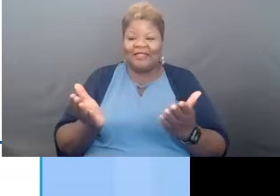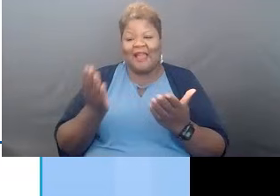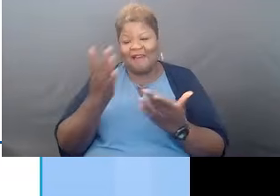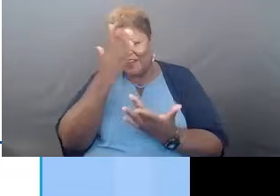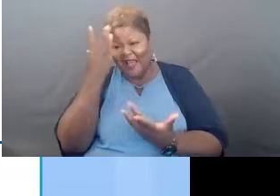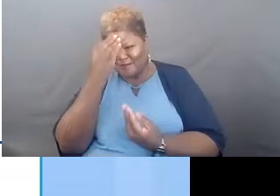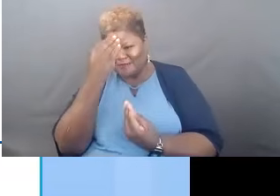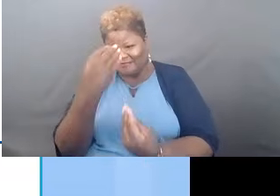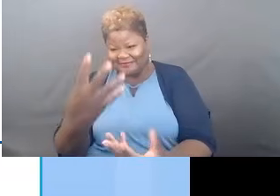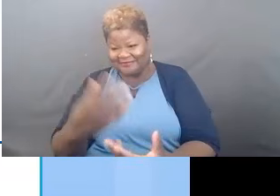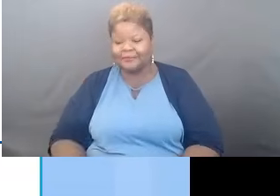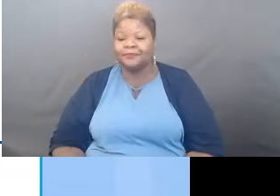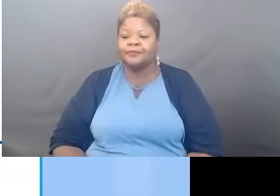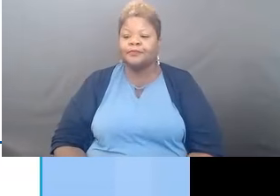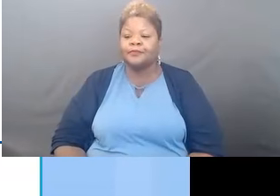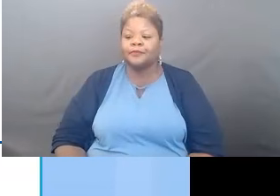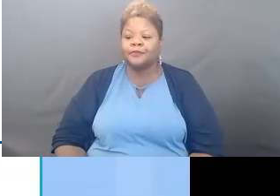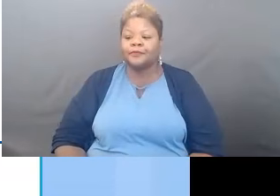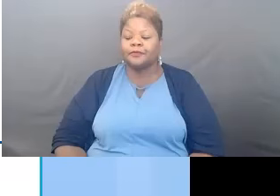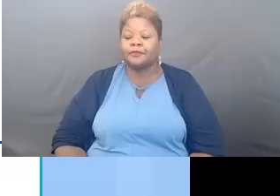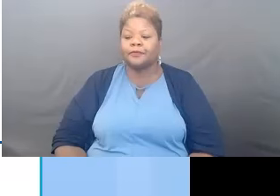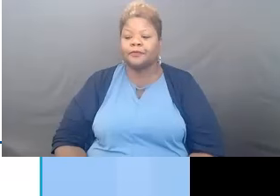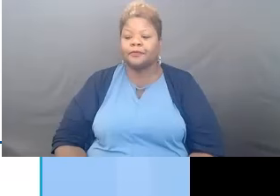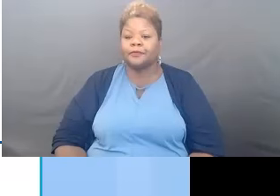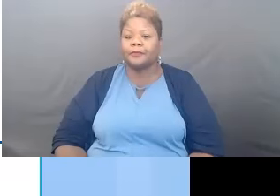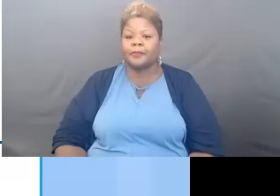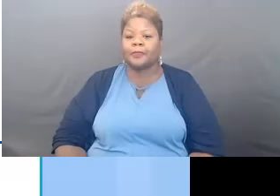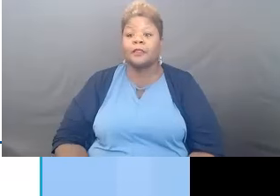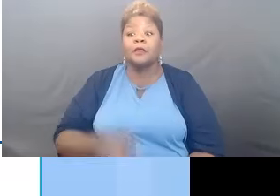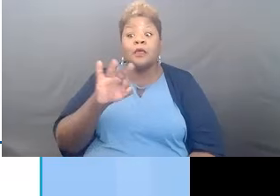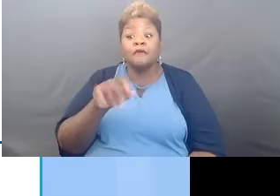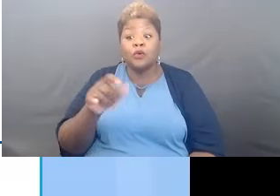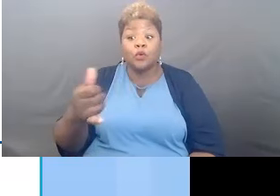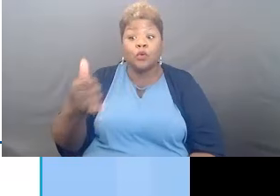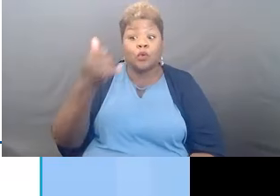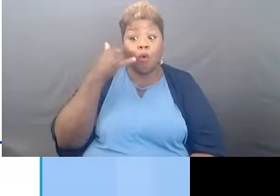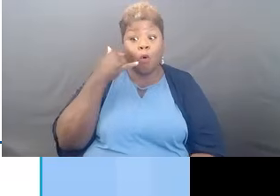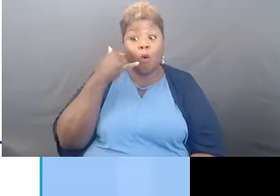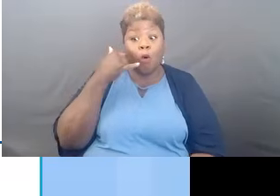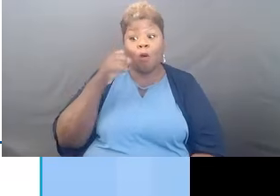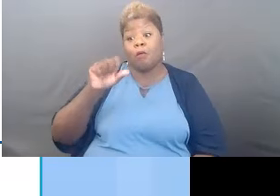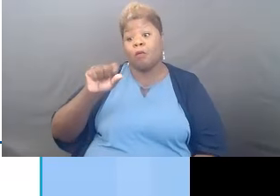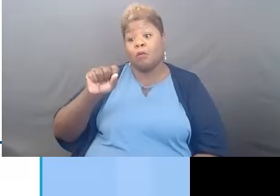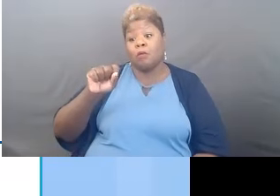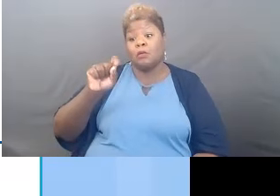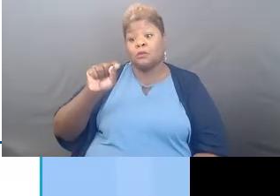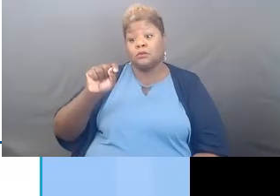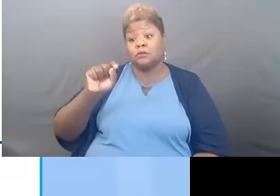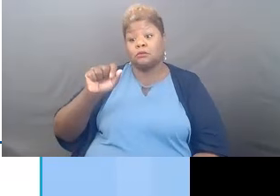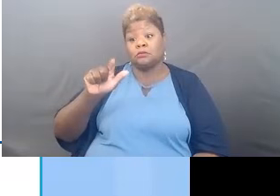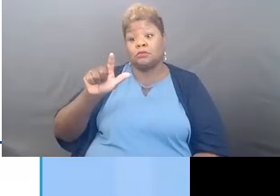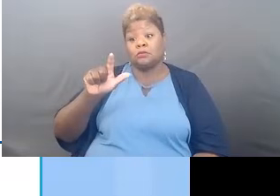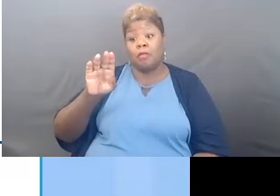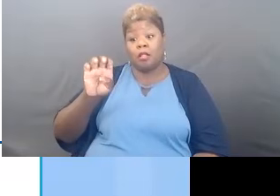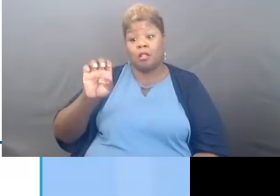out. Another thing is that if you call Stable, you don't have to worry